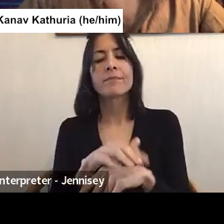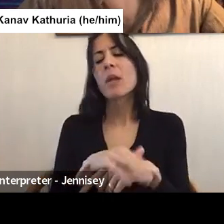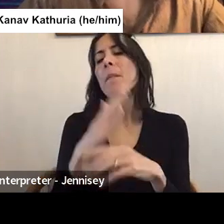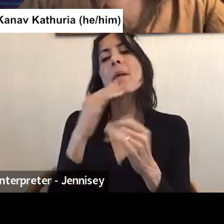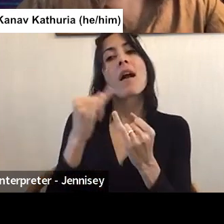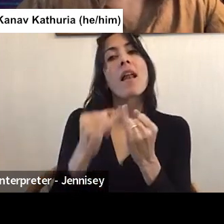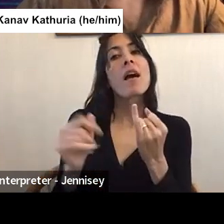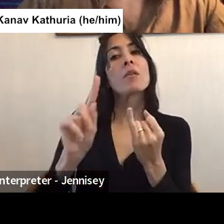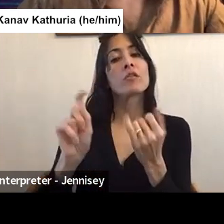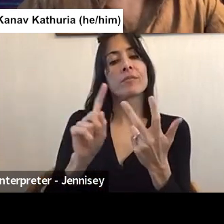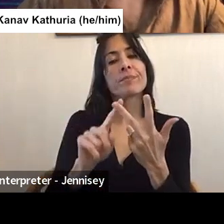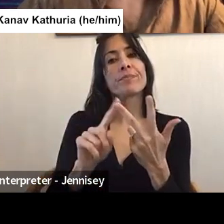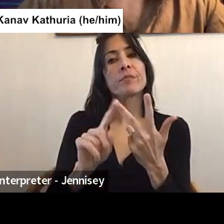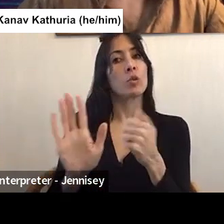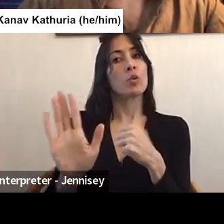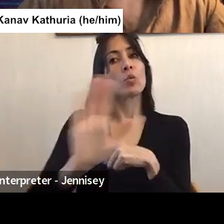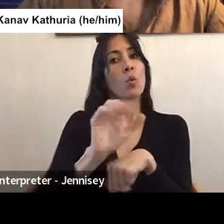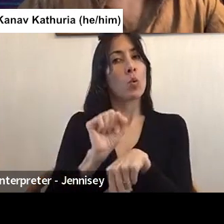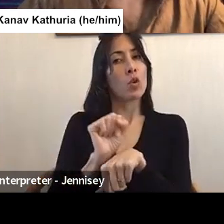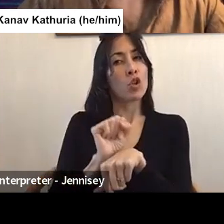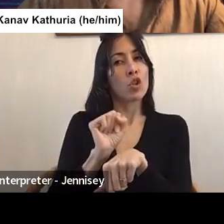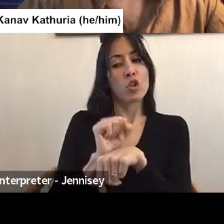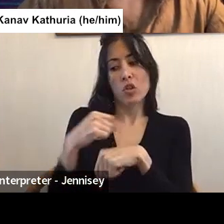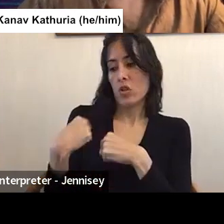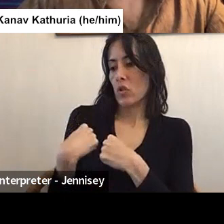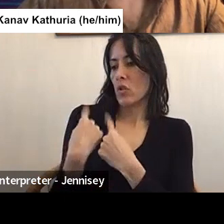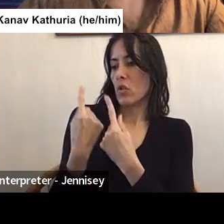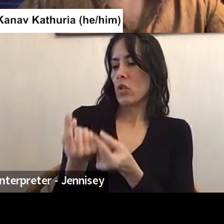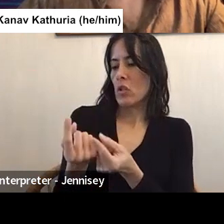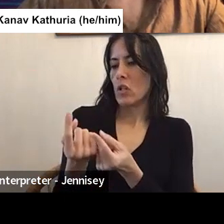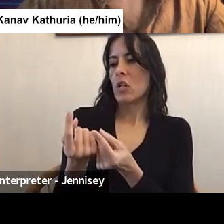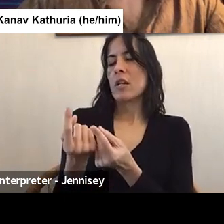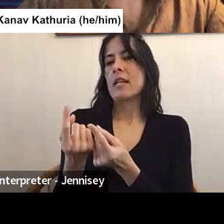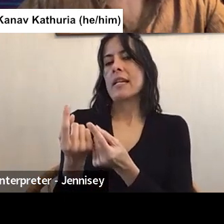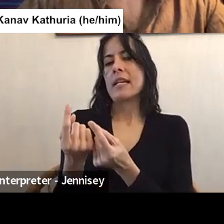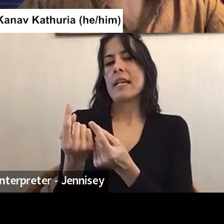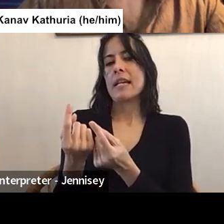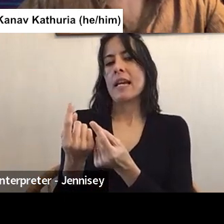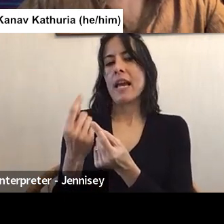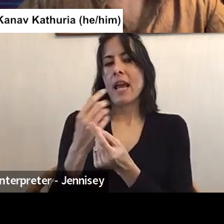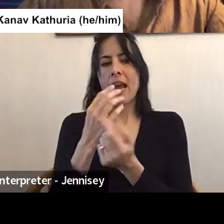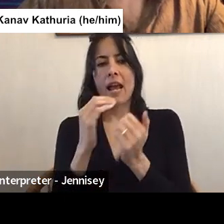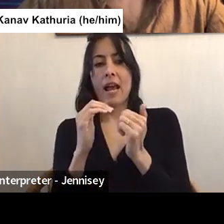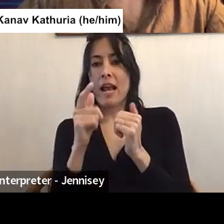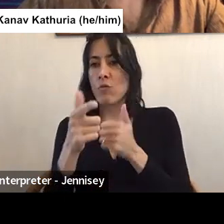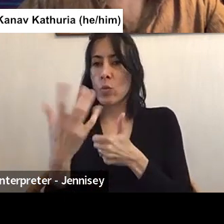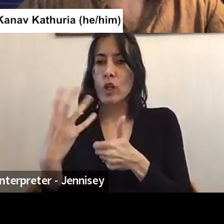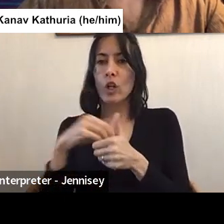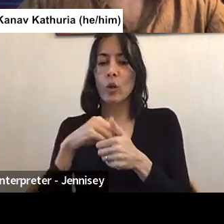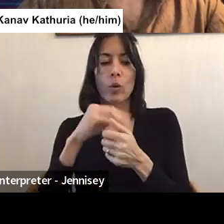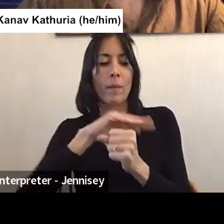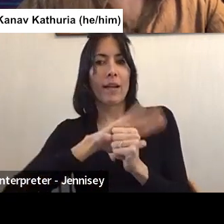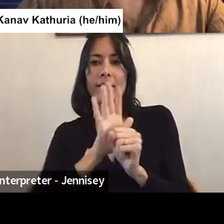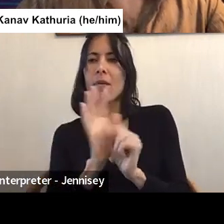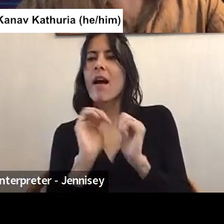how your work has addressed the impact of the pandemic on incarcerated people and their